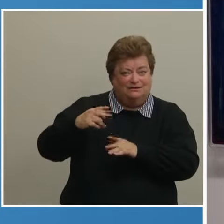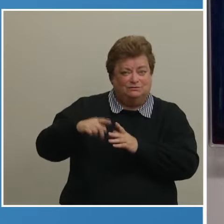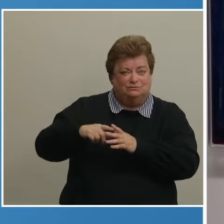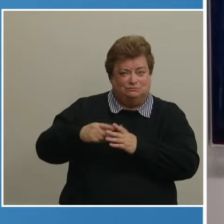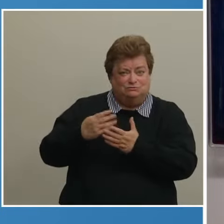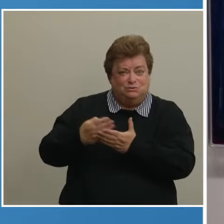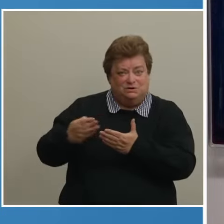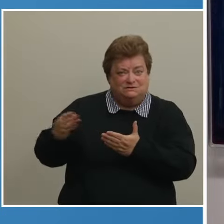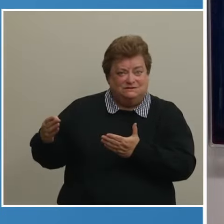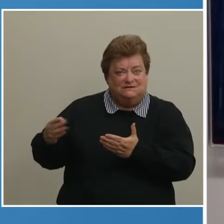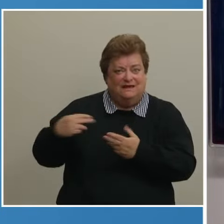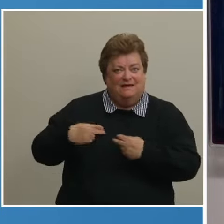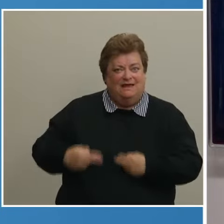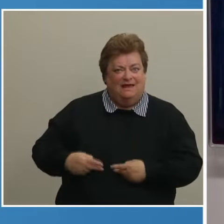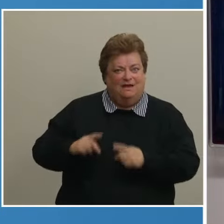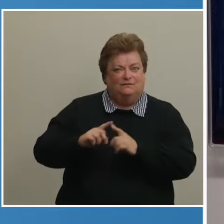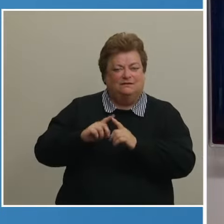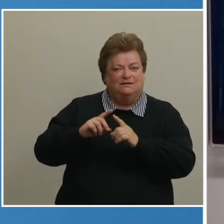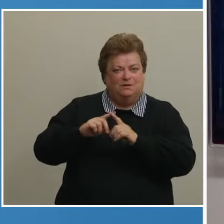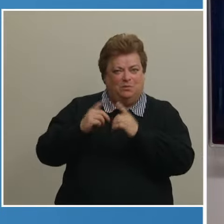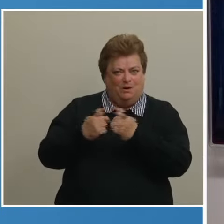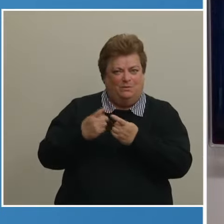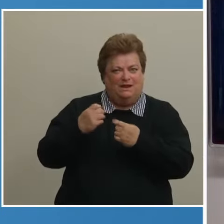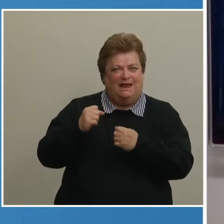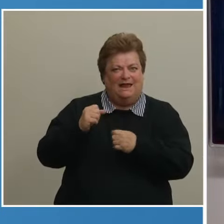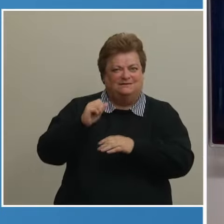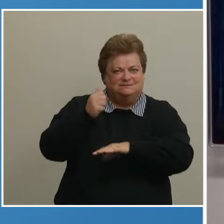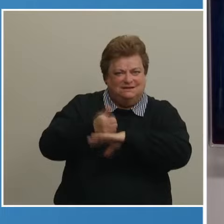goal of having 75%